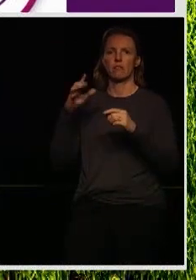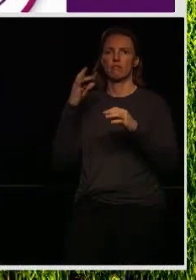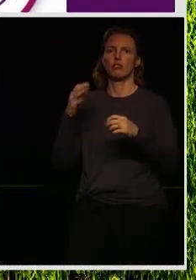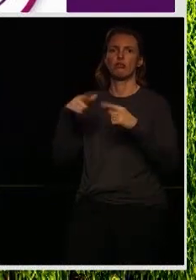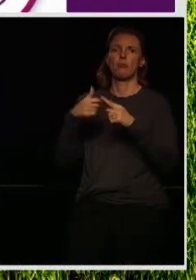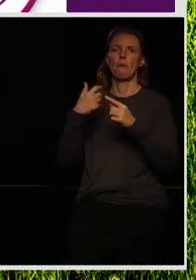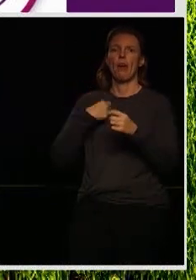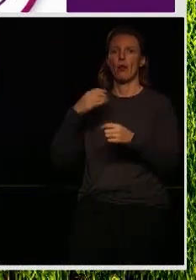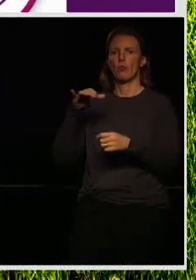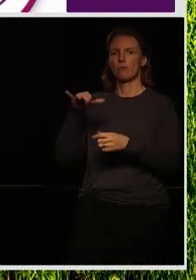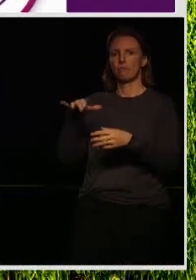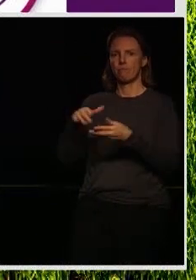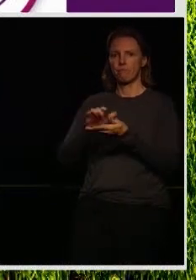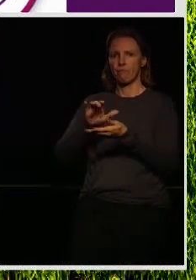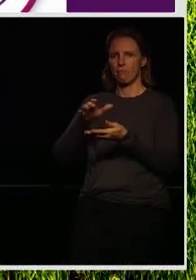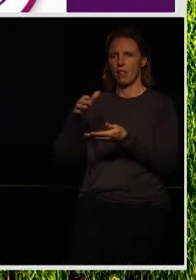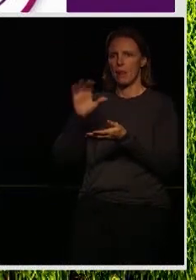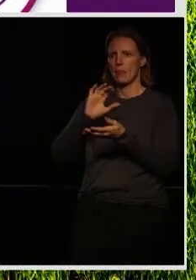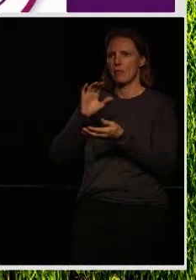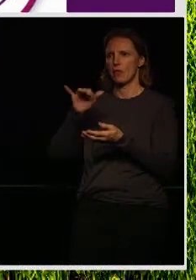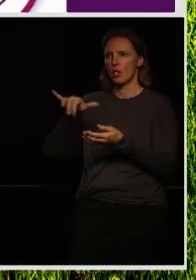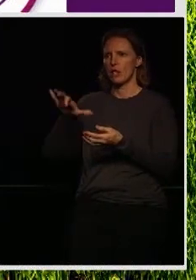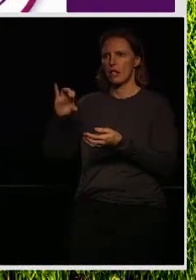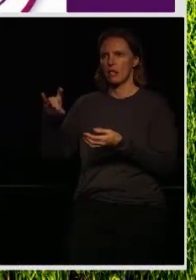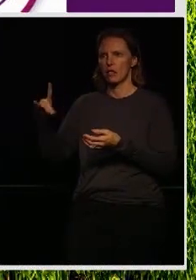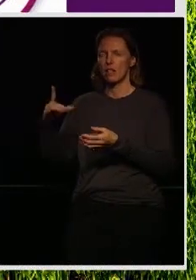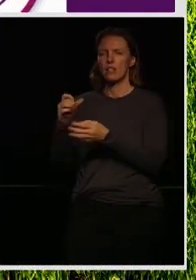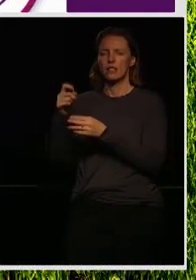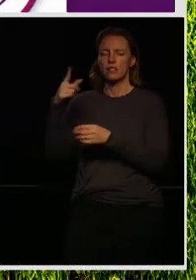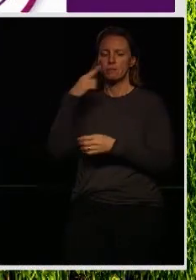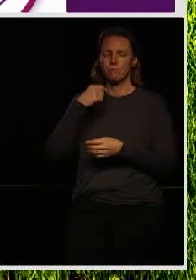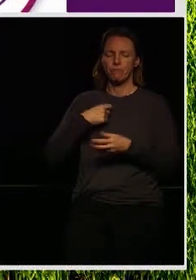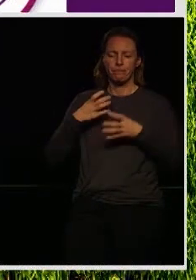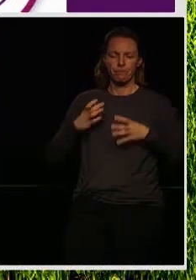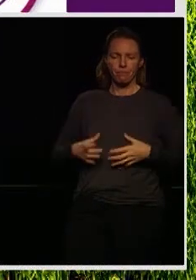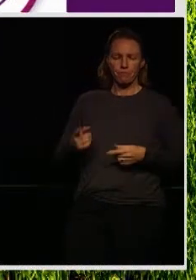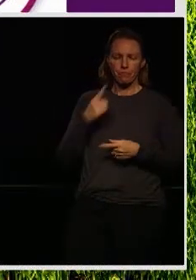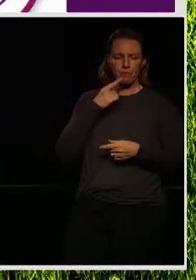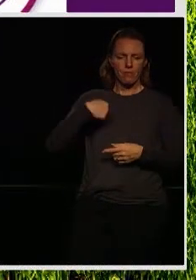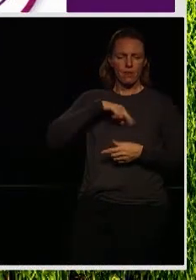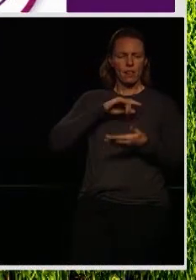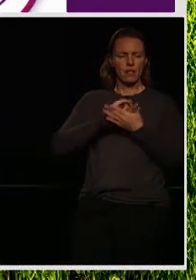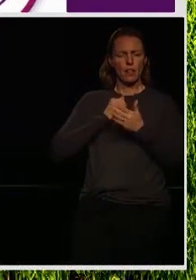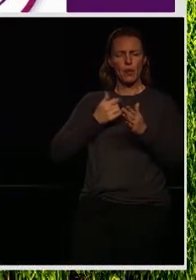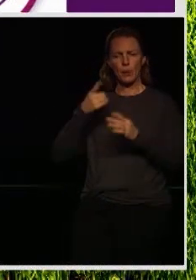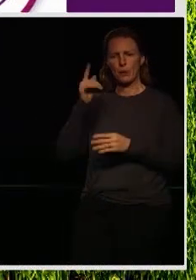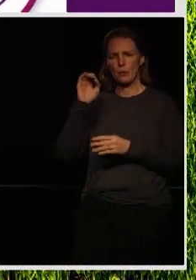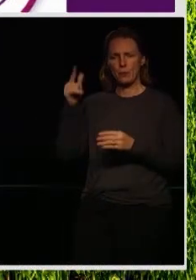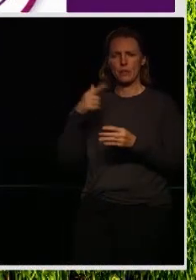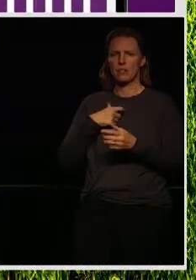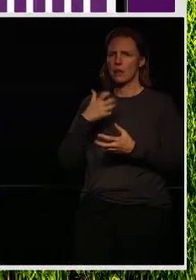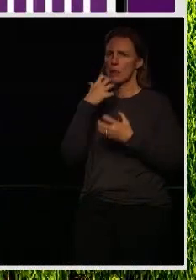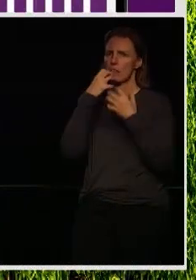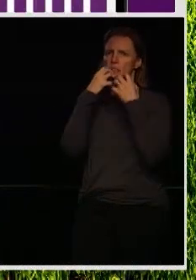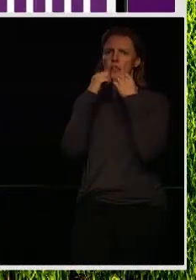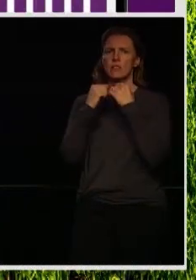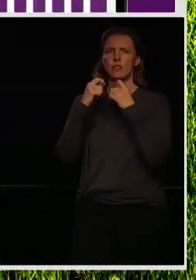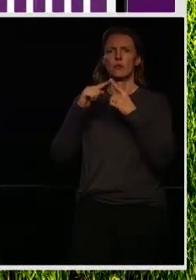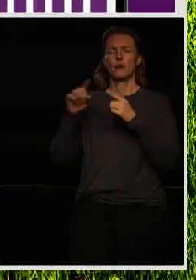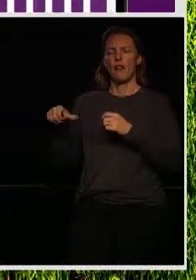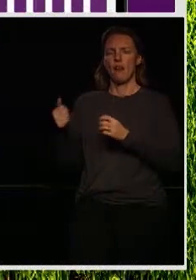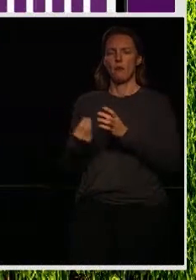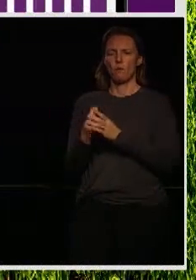their cost, their sustainability. We have customers who tell us that these tools are essential to any grower.